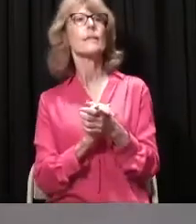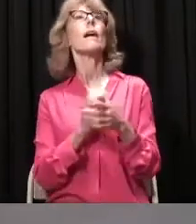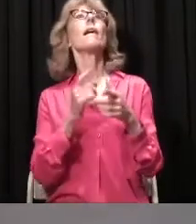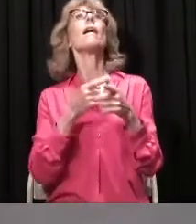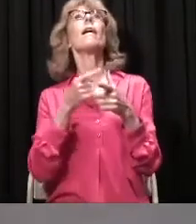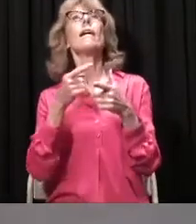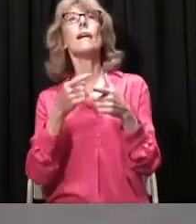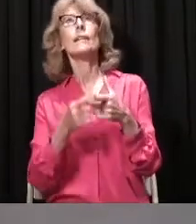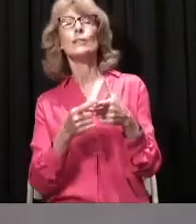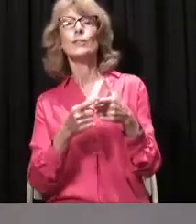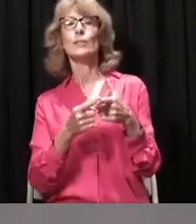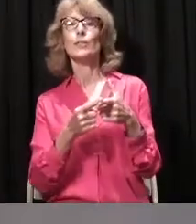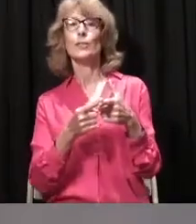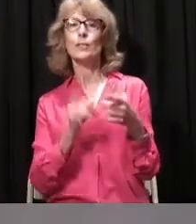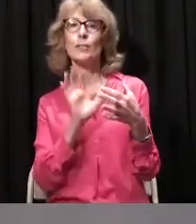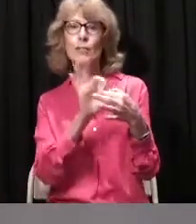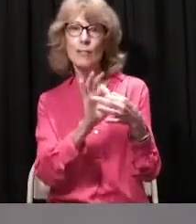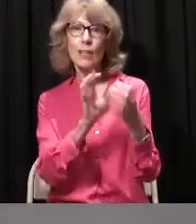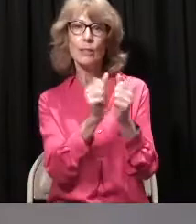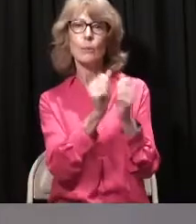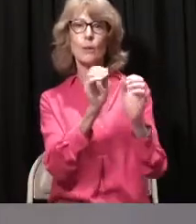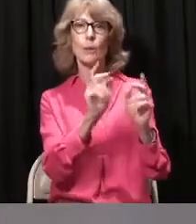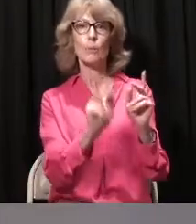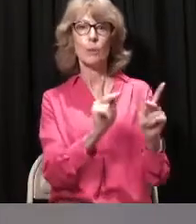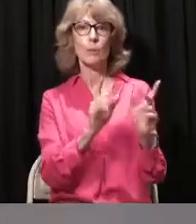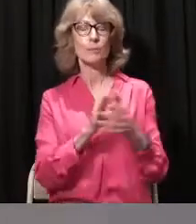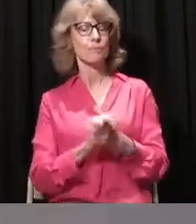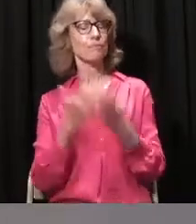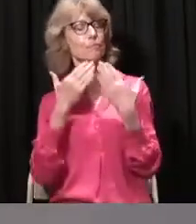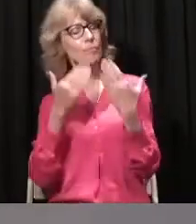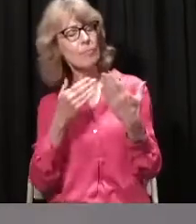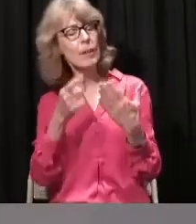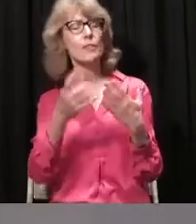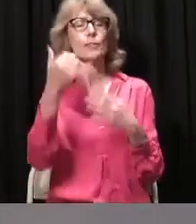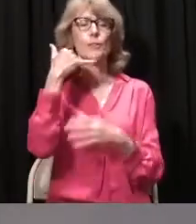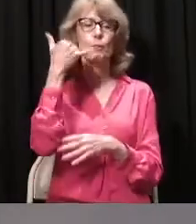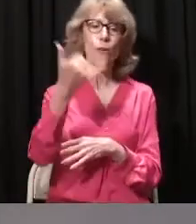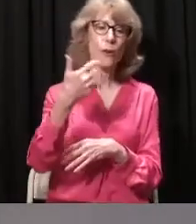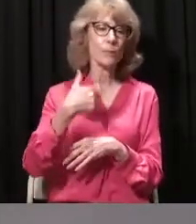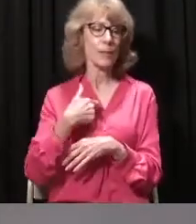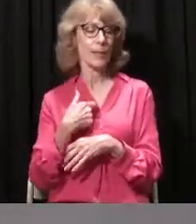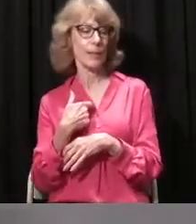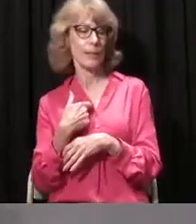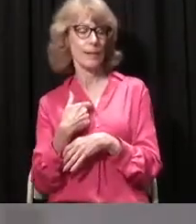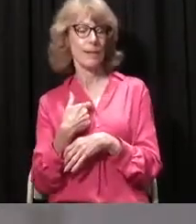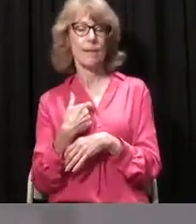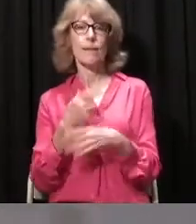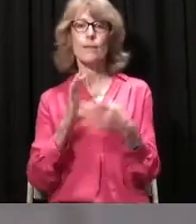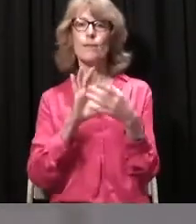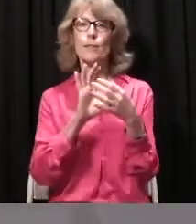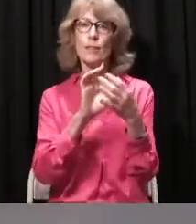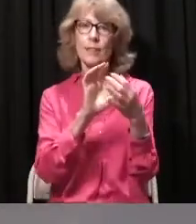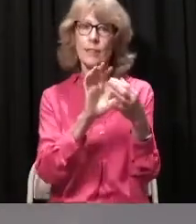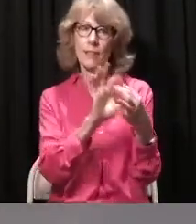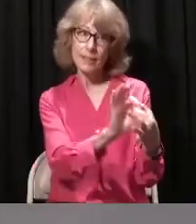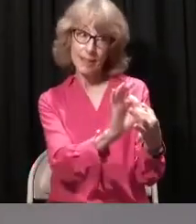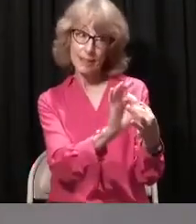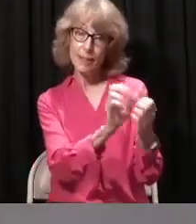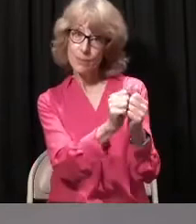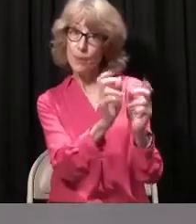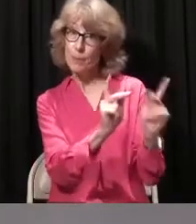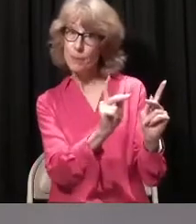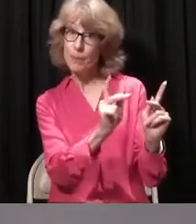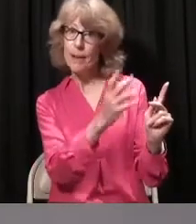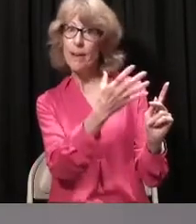life. I'm really grateful that you brought me this meal. I'm really grateful that you gave me that encouraging phone call. You're connecting with other people and you're connecting with God. What are the greatest